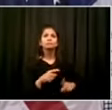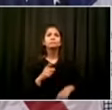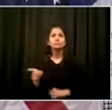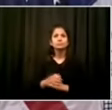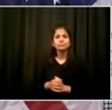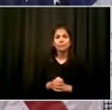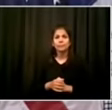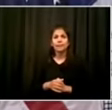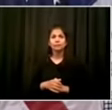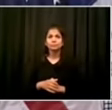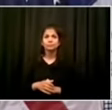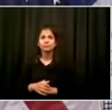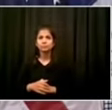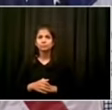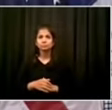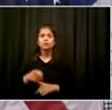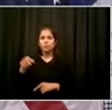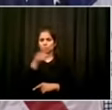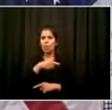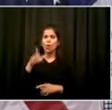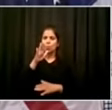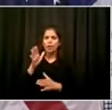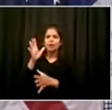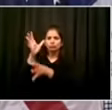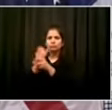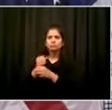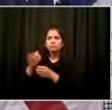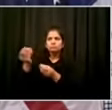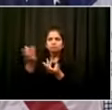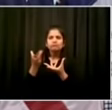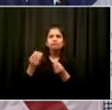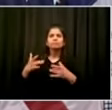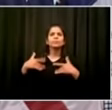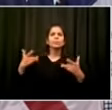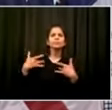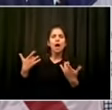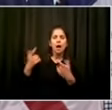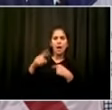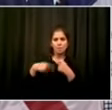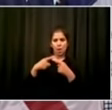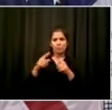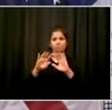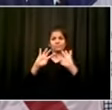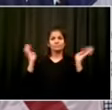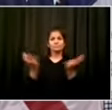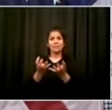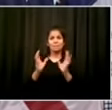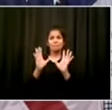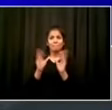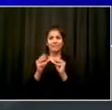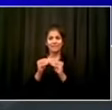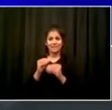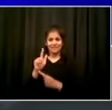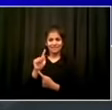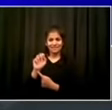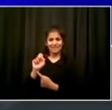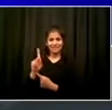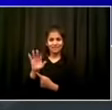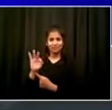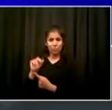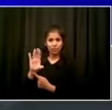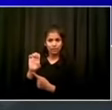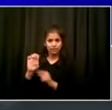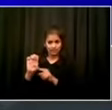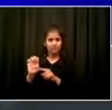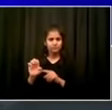Now, let's start with the things we're going to do right away. And I want to be clear that in